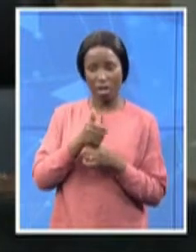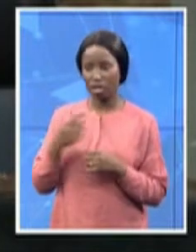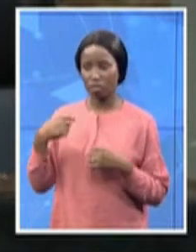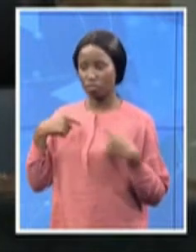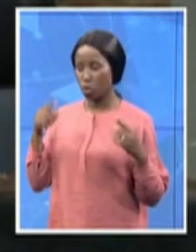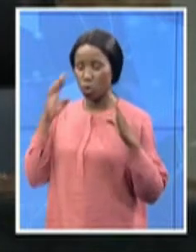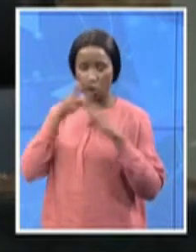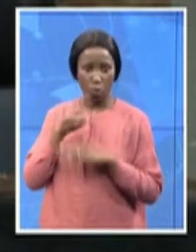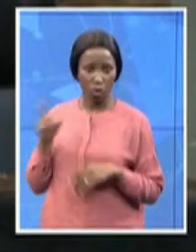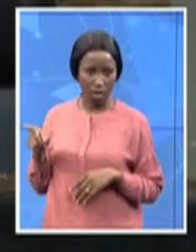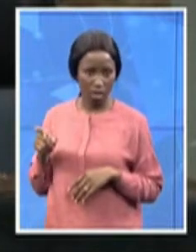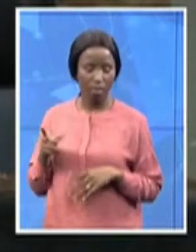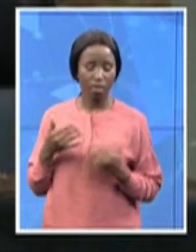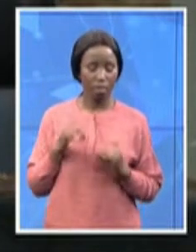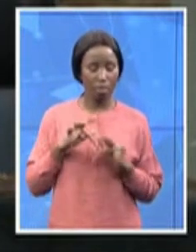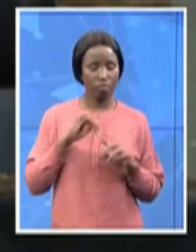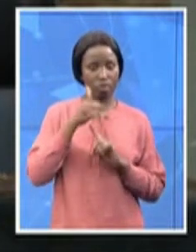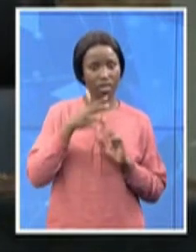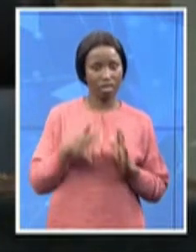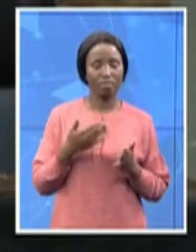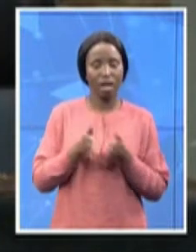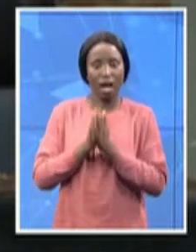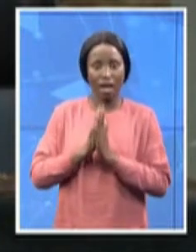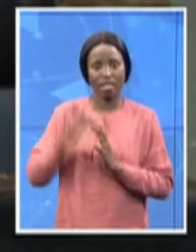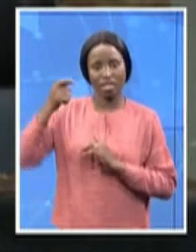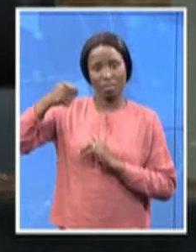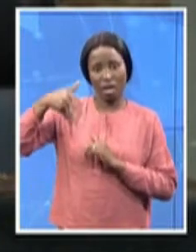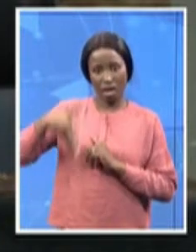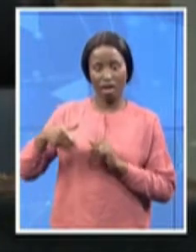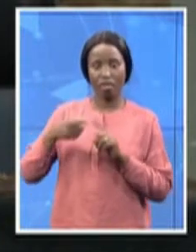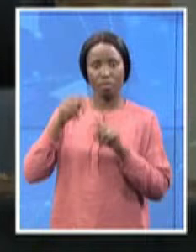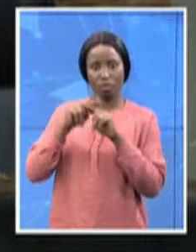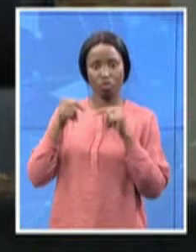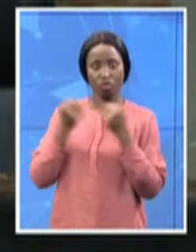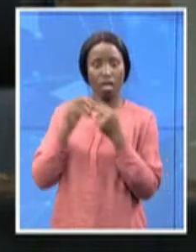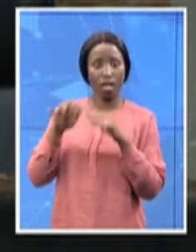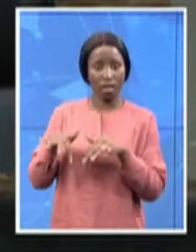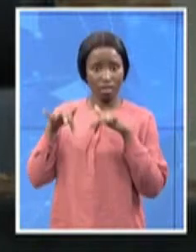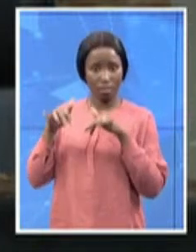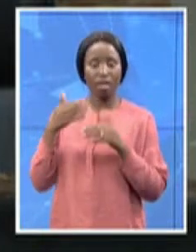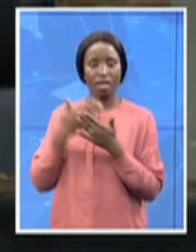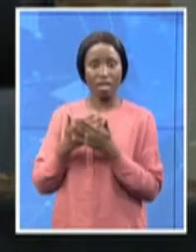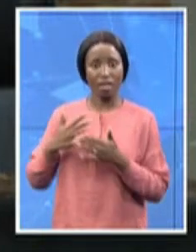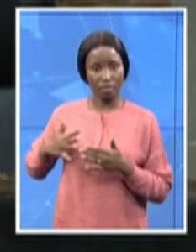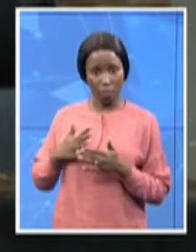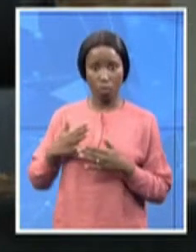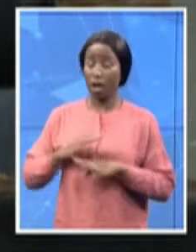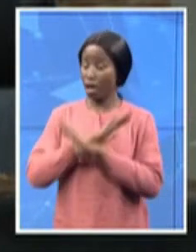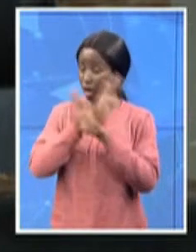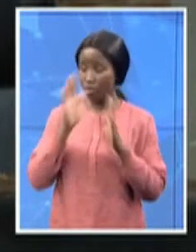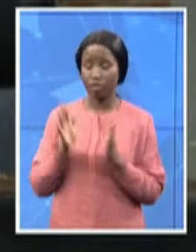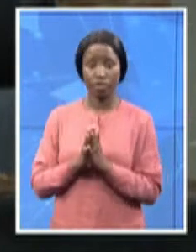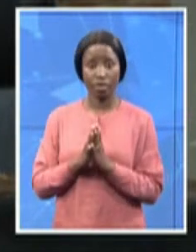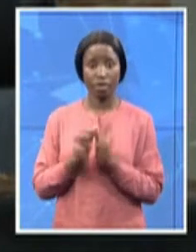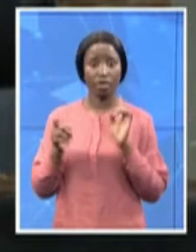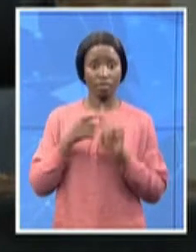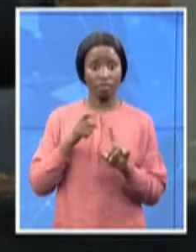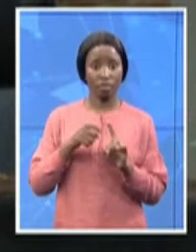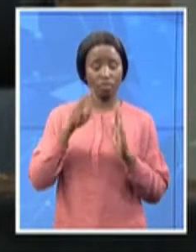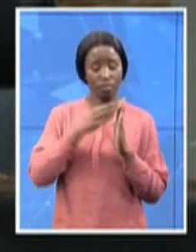National Assembly to demand publication of all donations received by the President within 30 days of